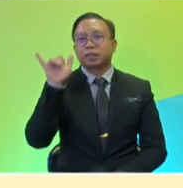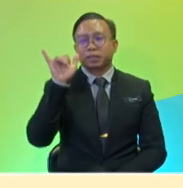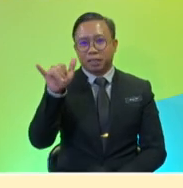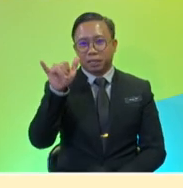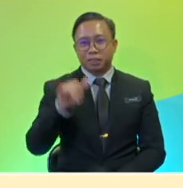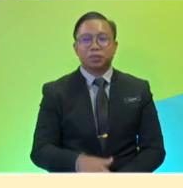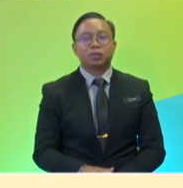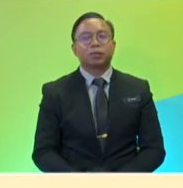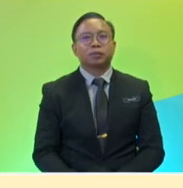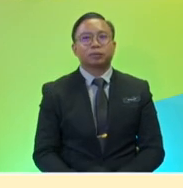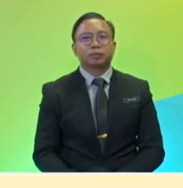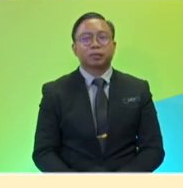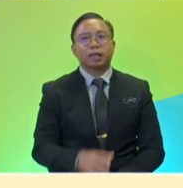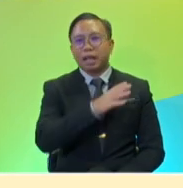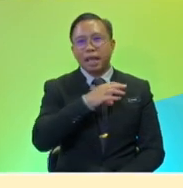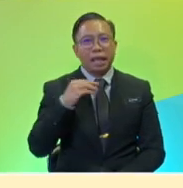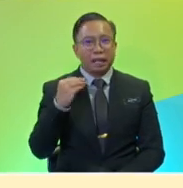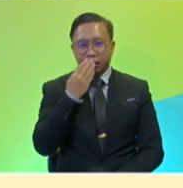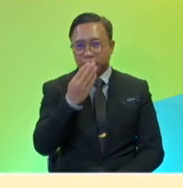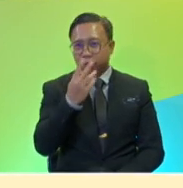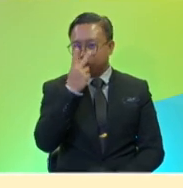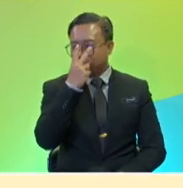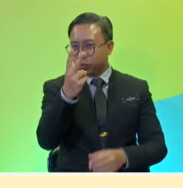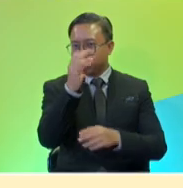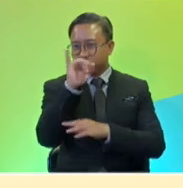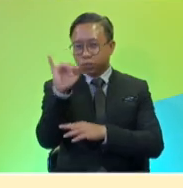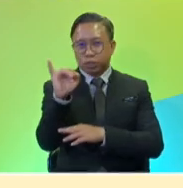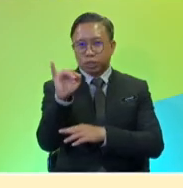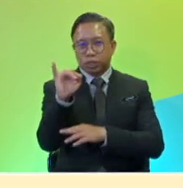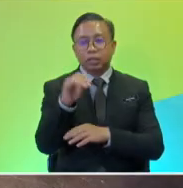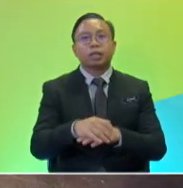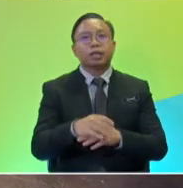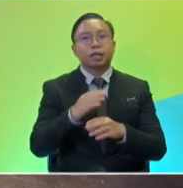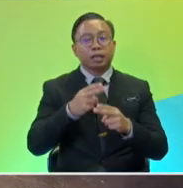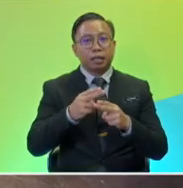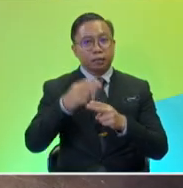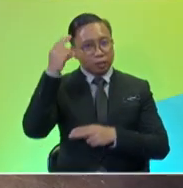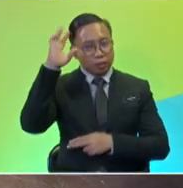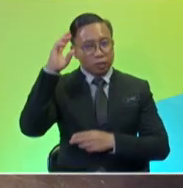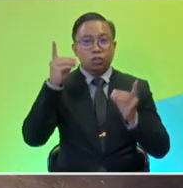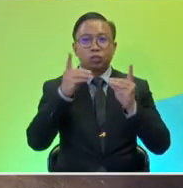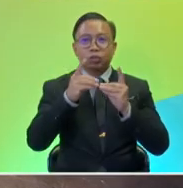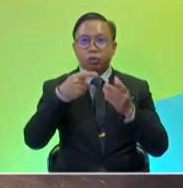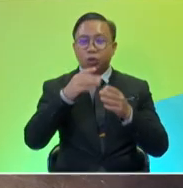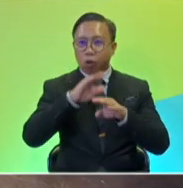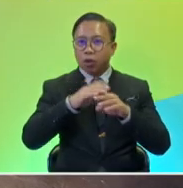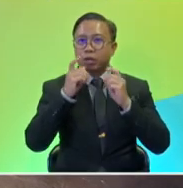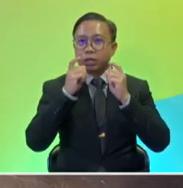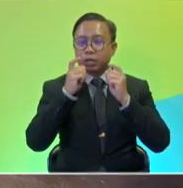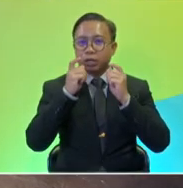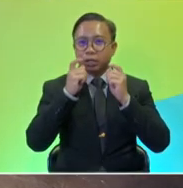Yes! Okay, and thank you for watching today's episode. My name is Chris. We will see you again only on